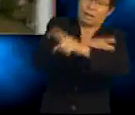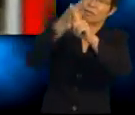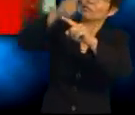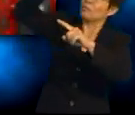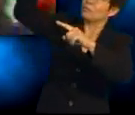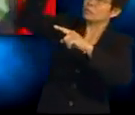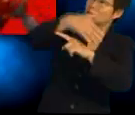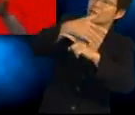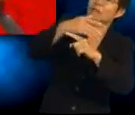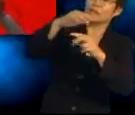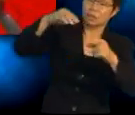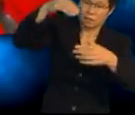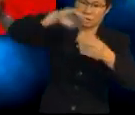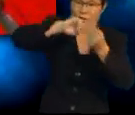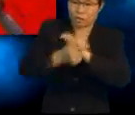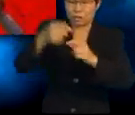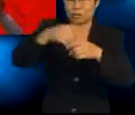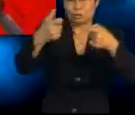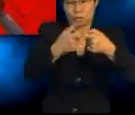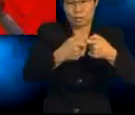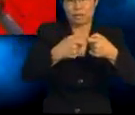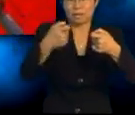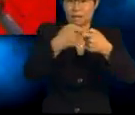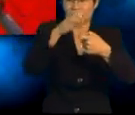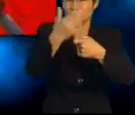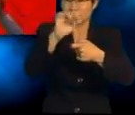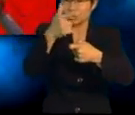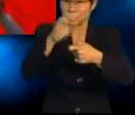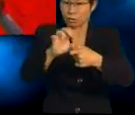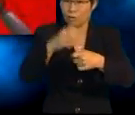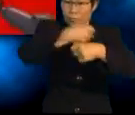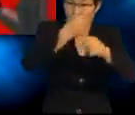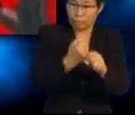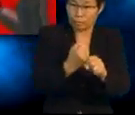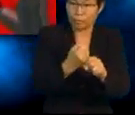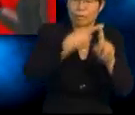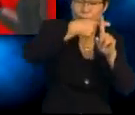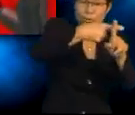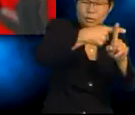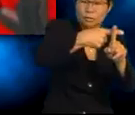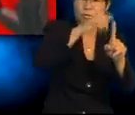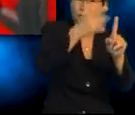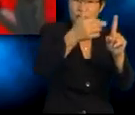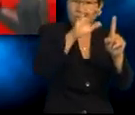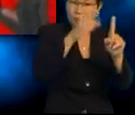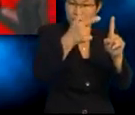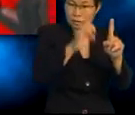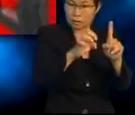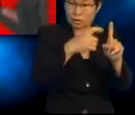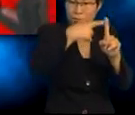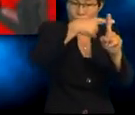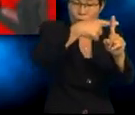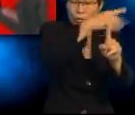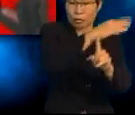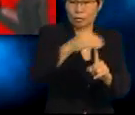electrical energy. Electric charges are made up of either positive charges, such as